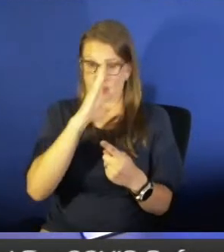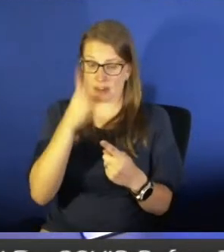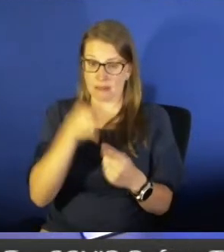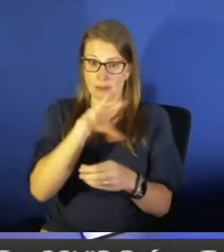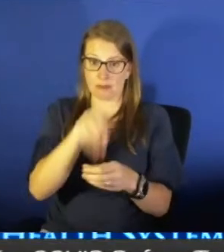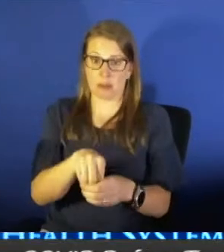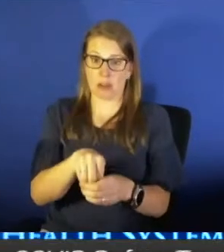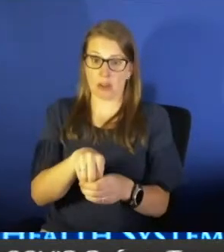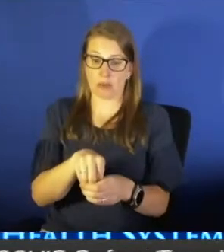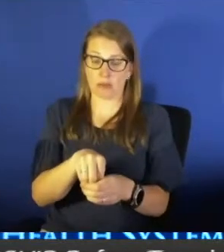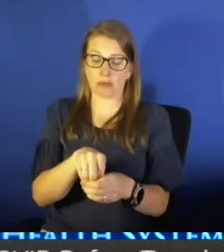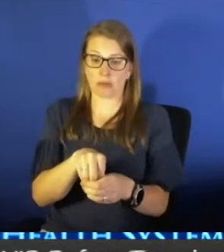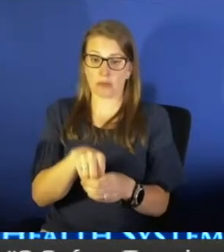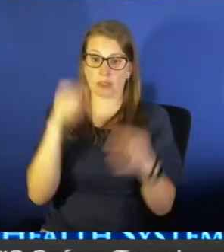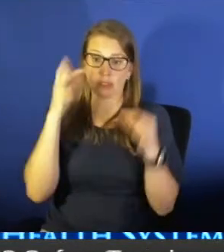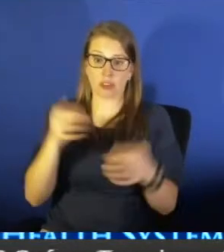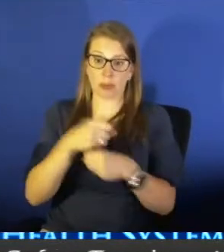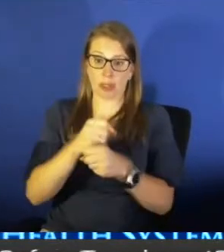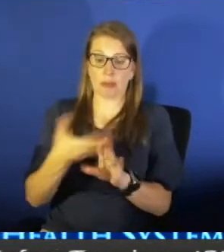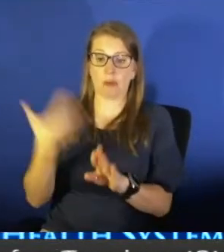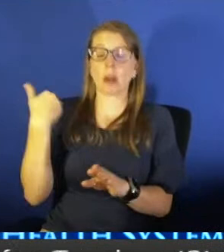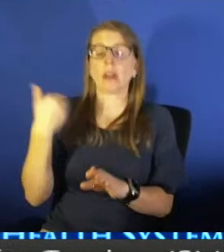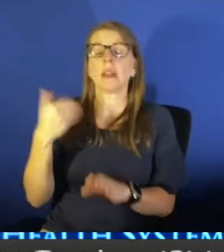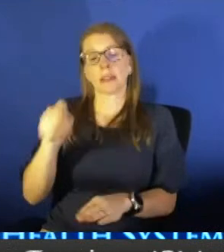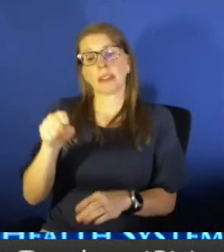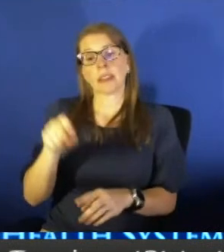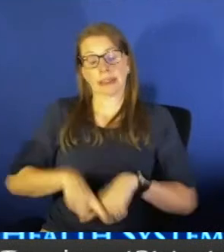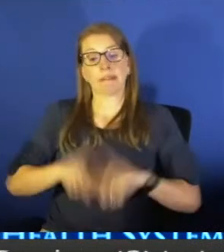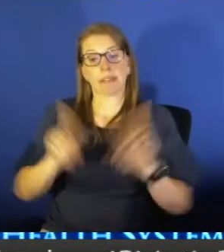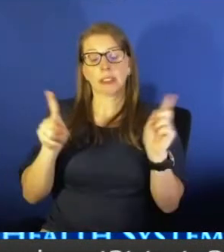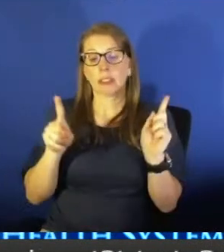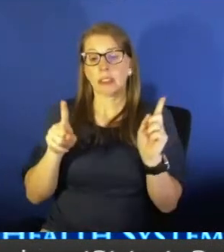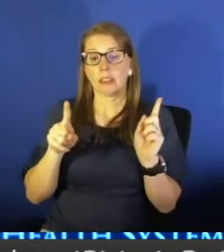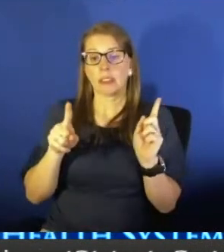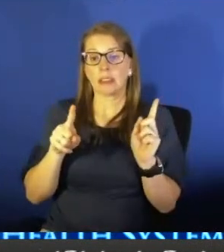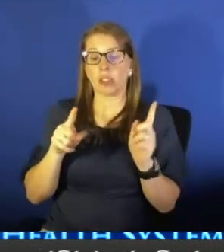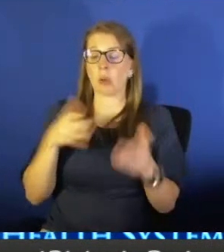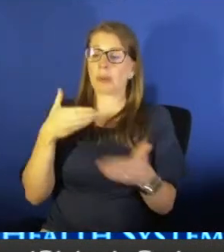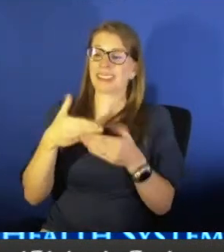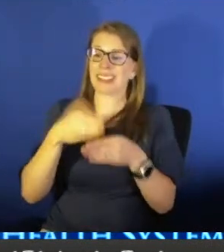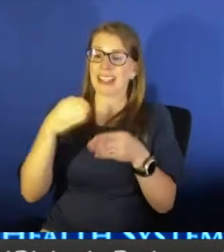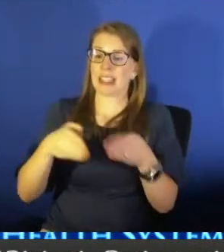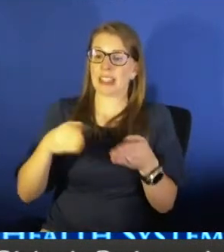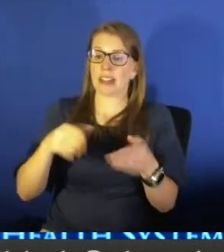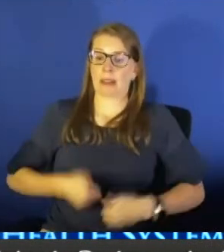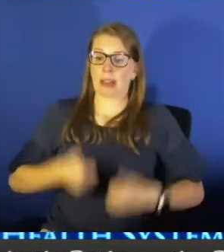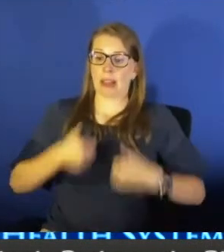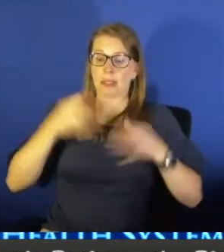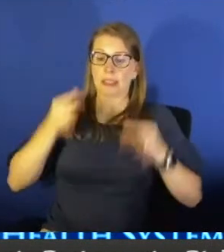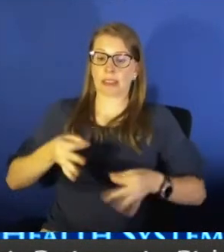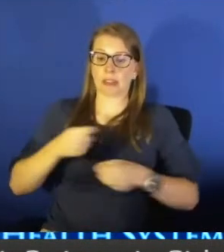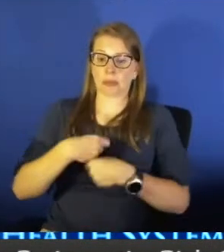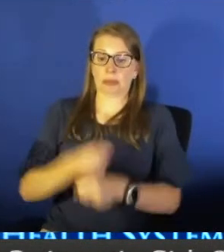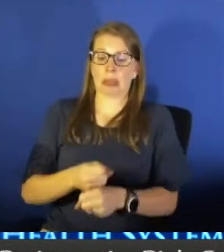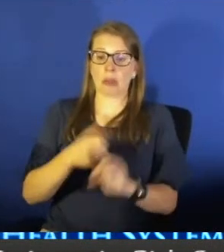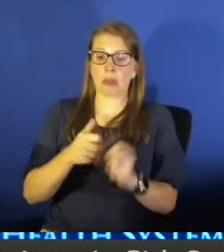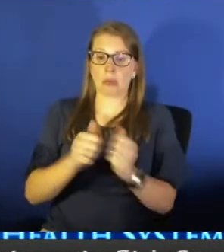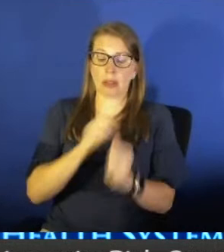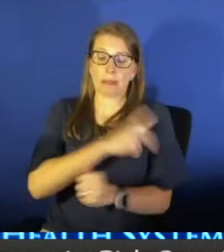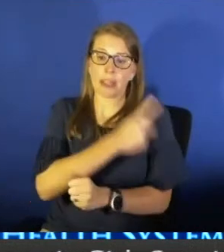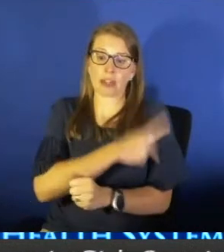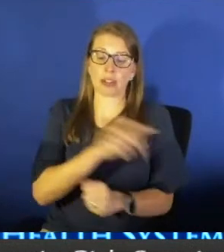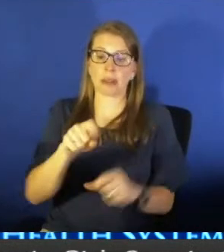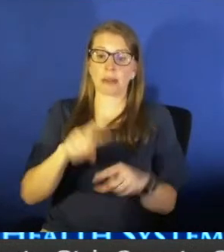different. It's very different. I mean, we all have end-of-life decision making with patients. But as far as